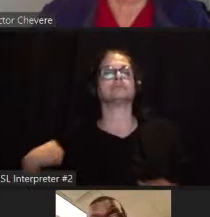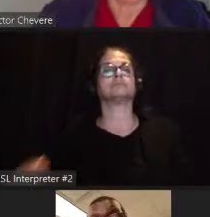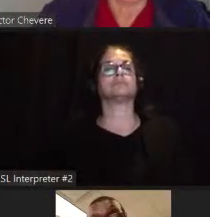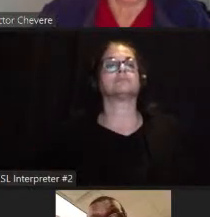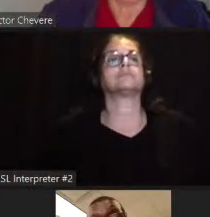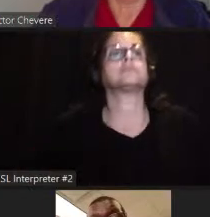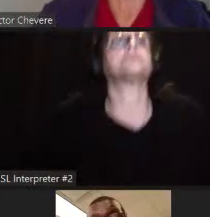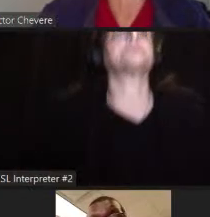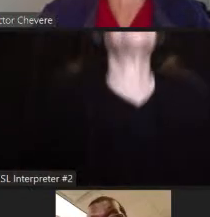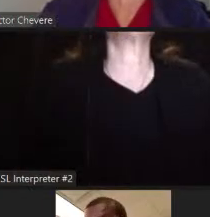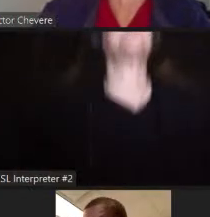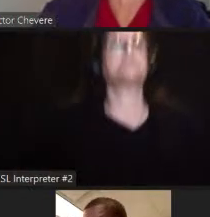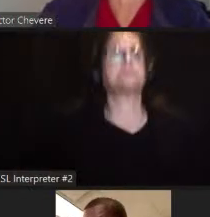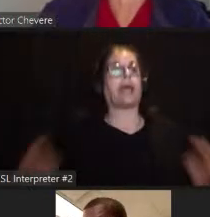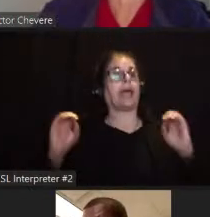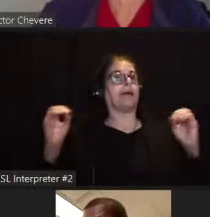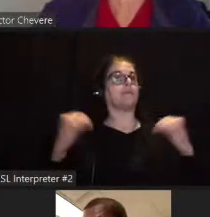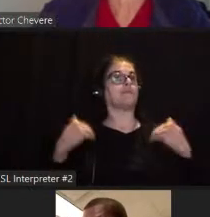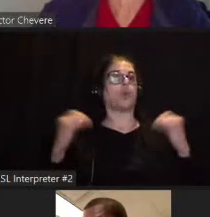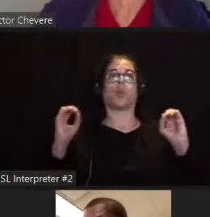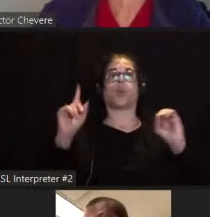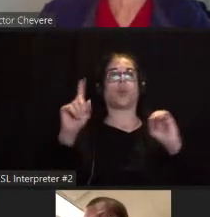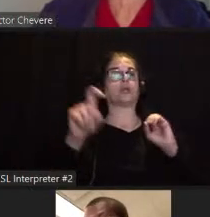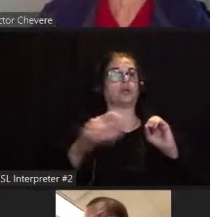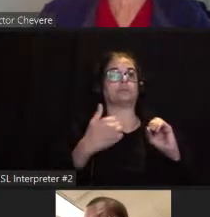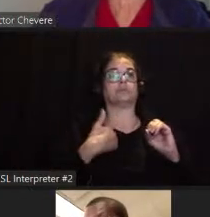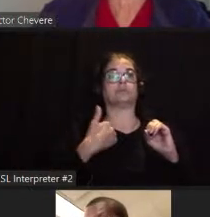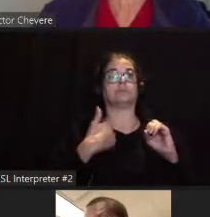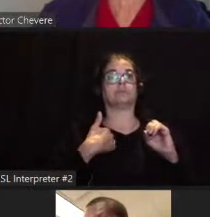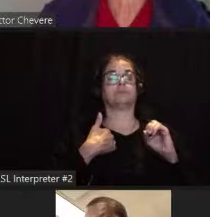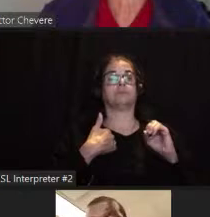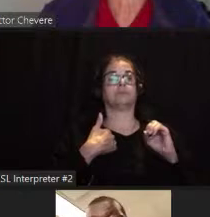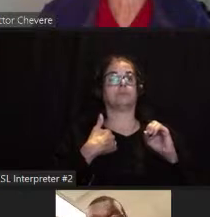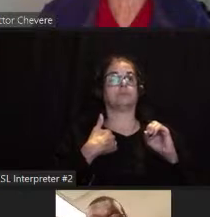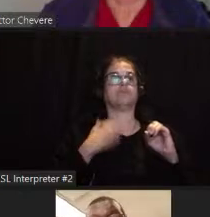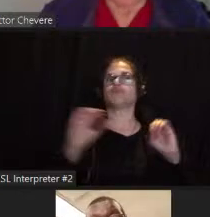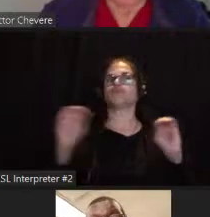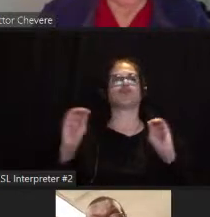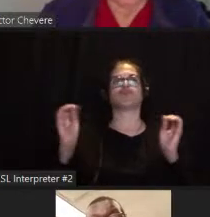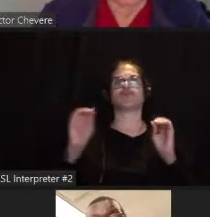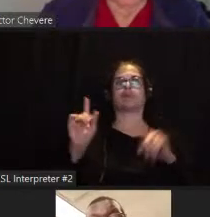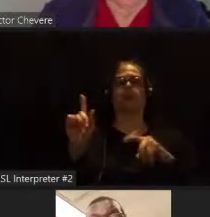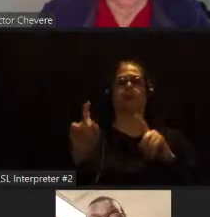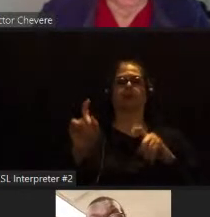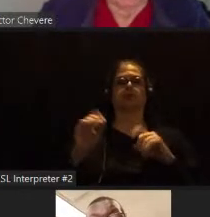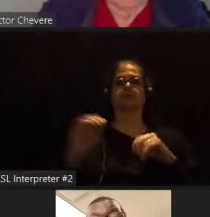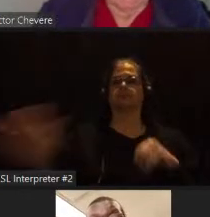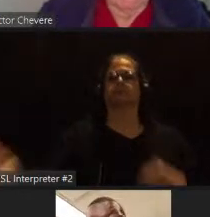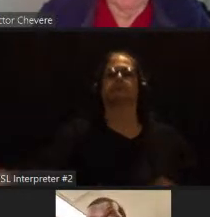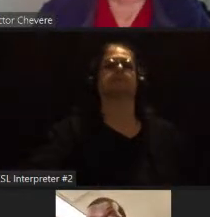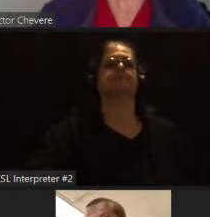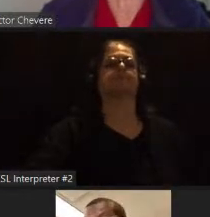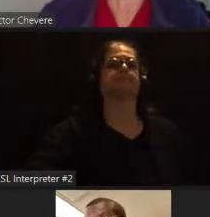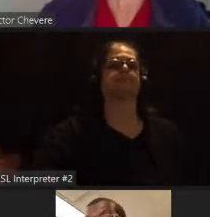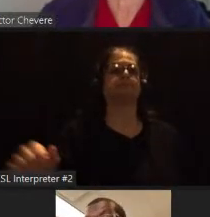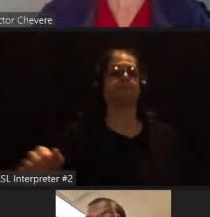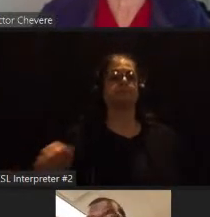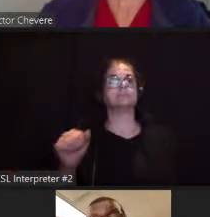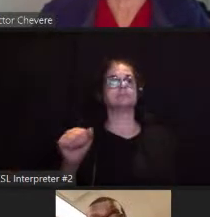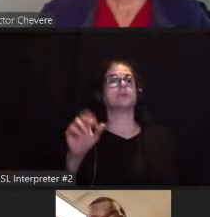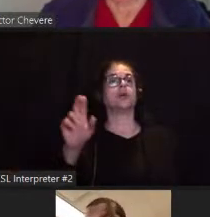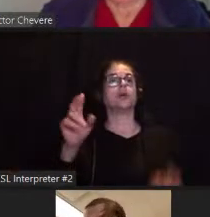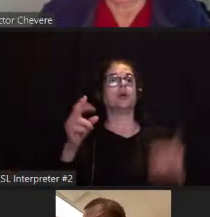I don't have a question. Do you say yes or no? No, I don't. You have no questions. All right, thank you. Director